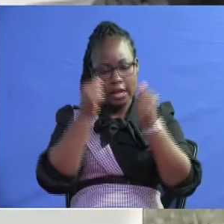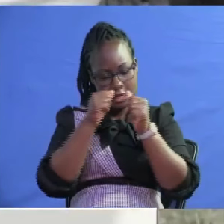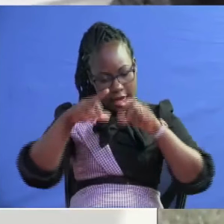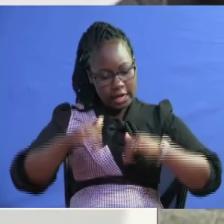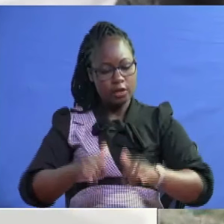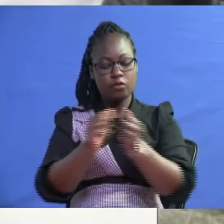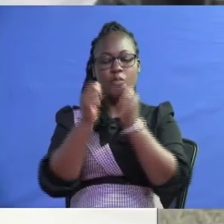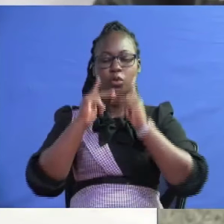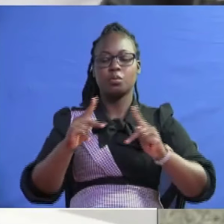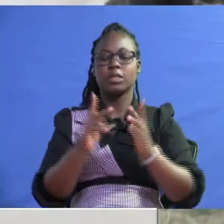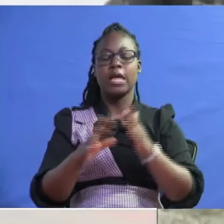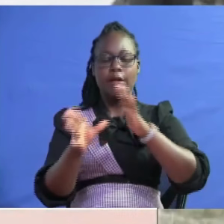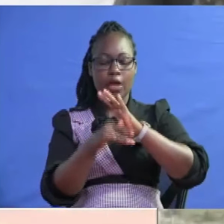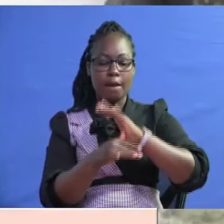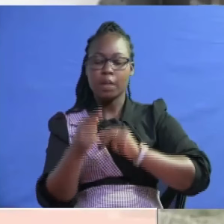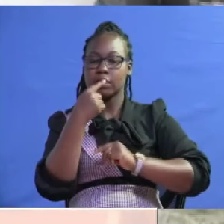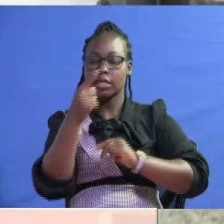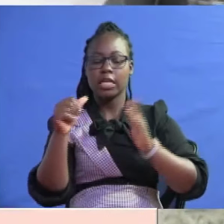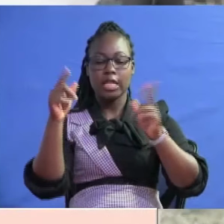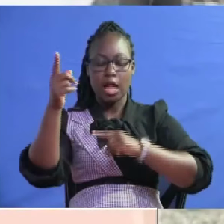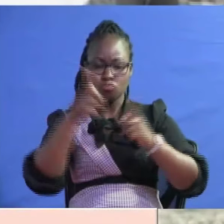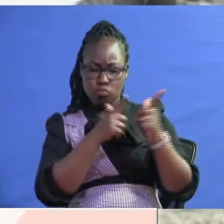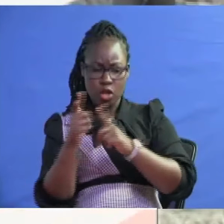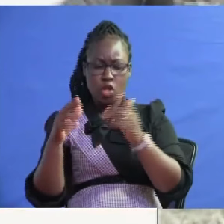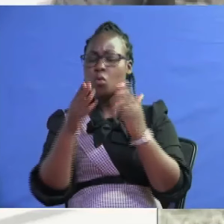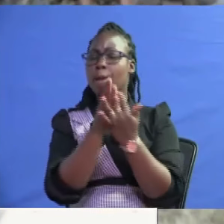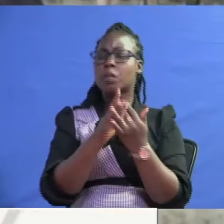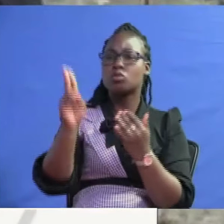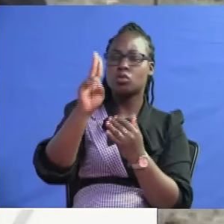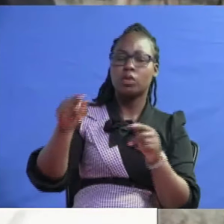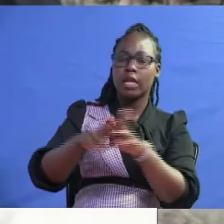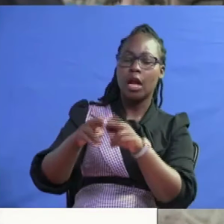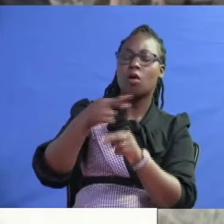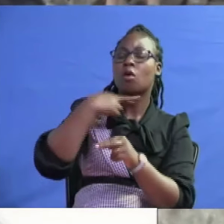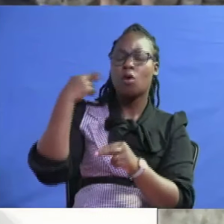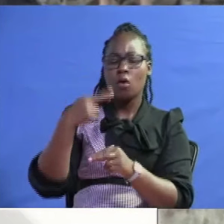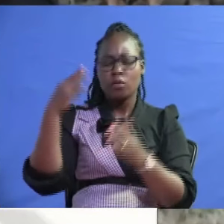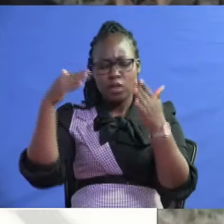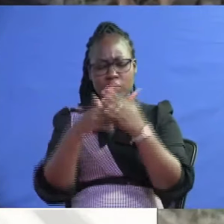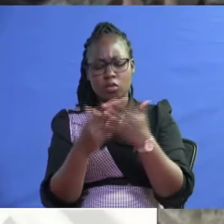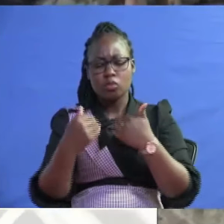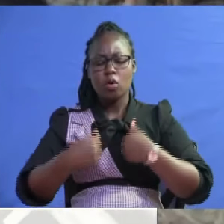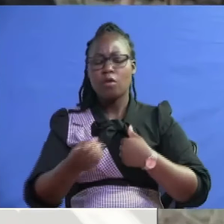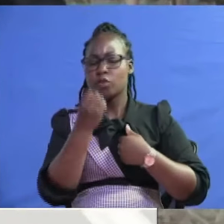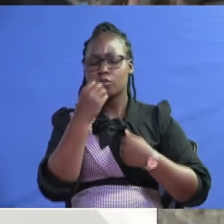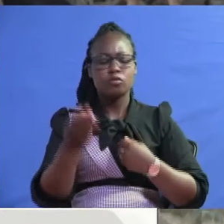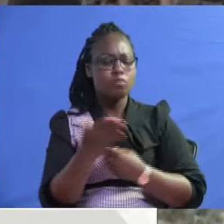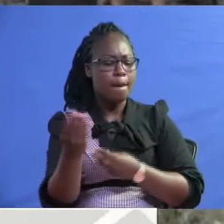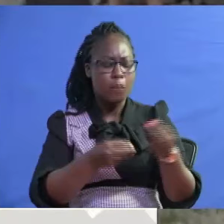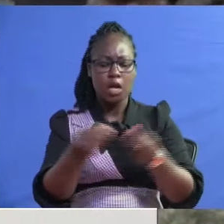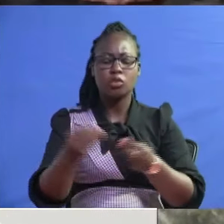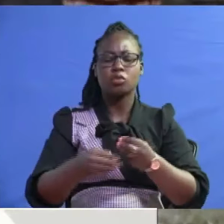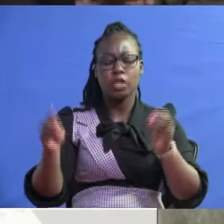The ambassador highlighted that the war between Ukraine and Russia has cut off vital food supplies to many parts of the